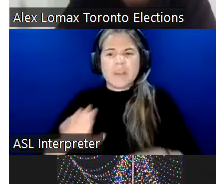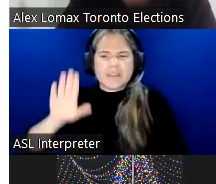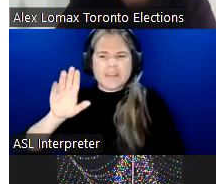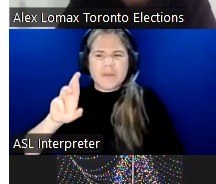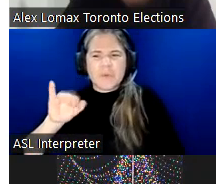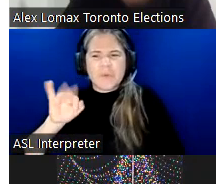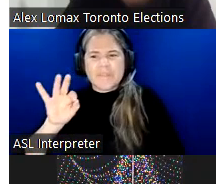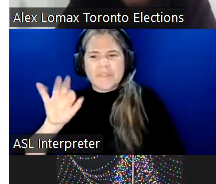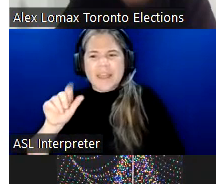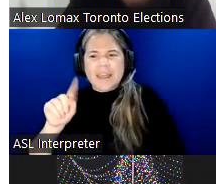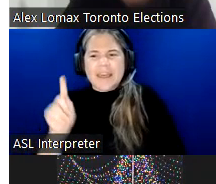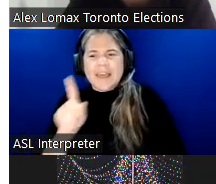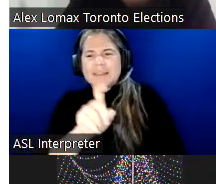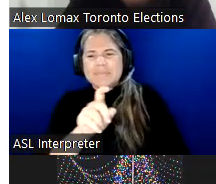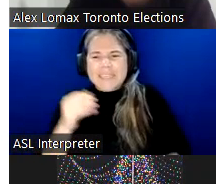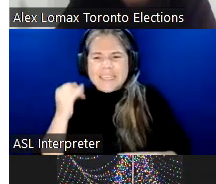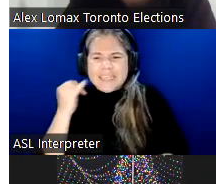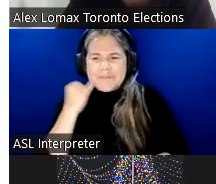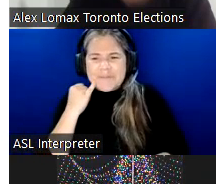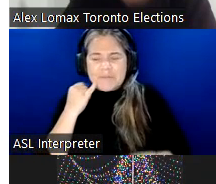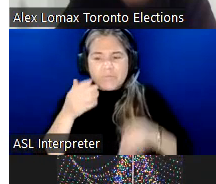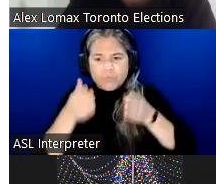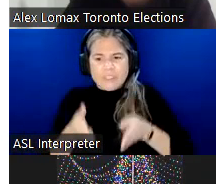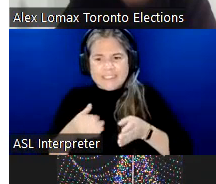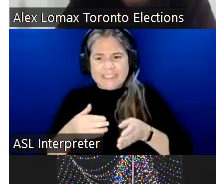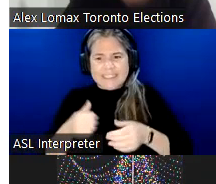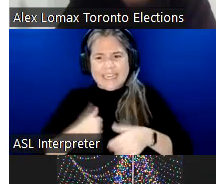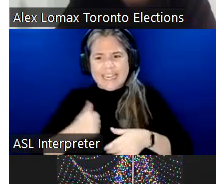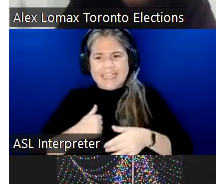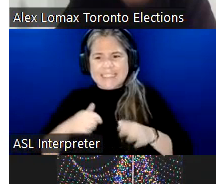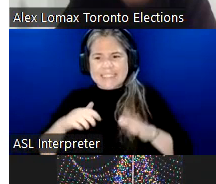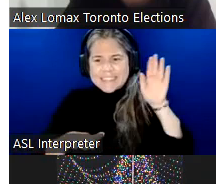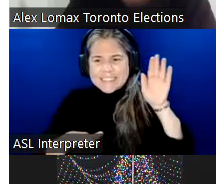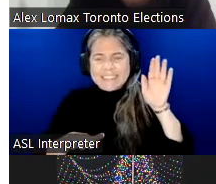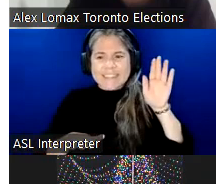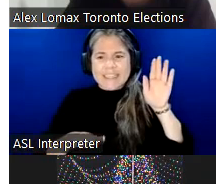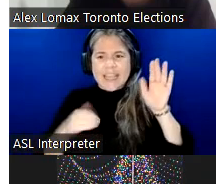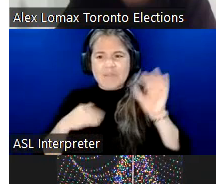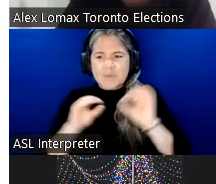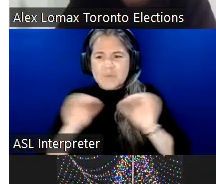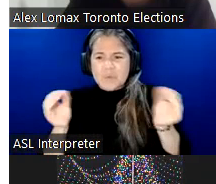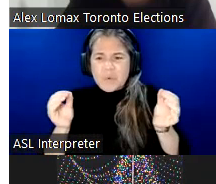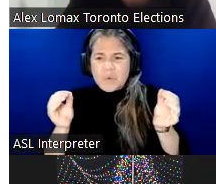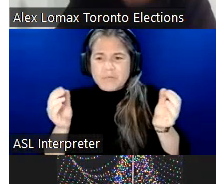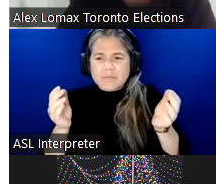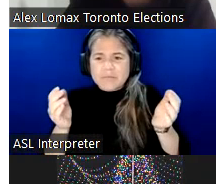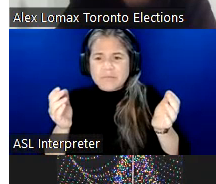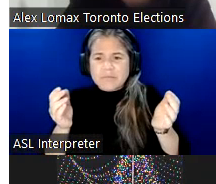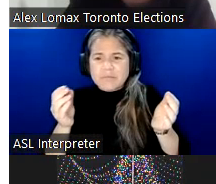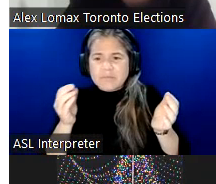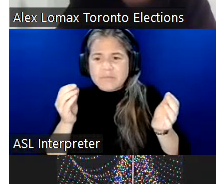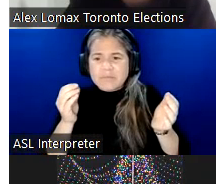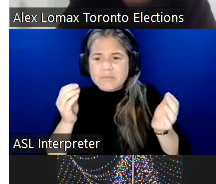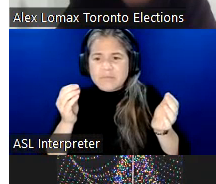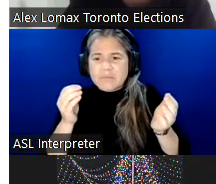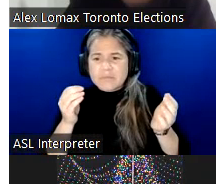some person is Canadian citizen, he's not in the shelter and there, I don't